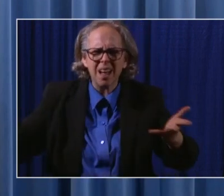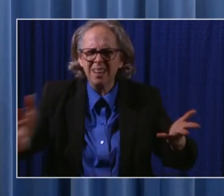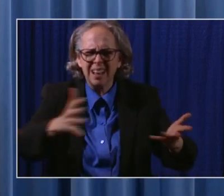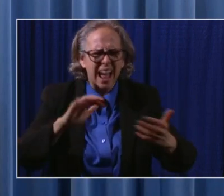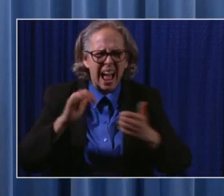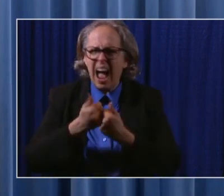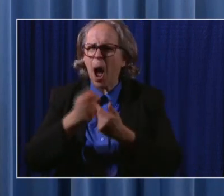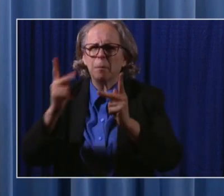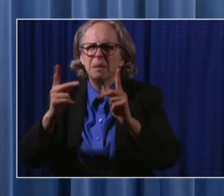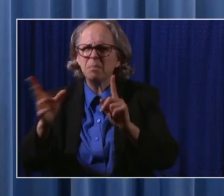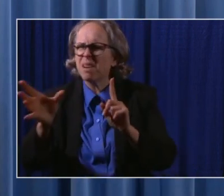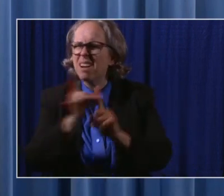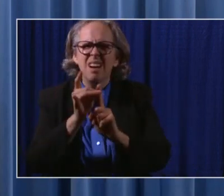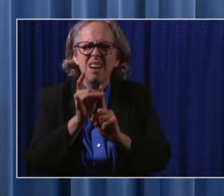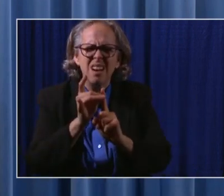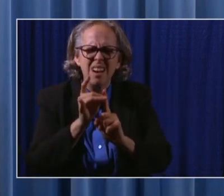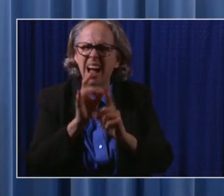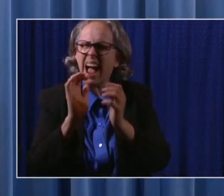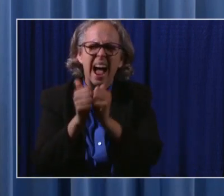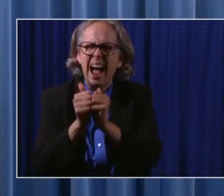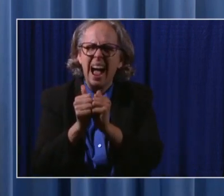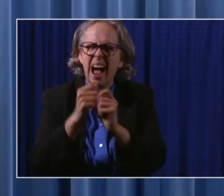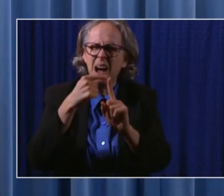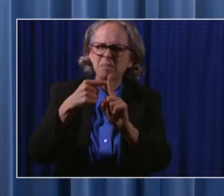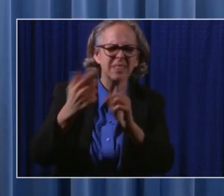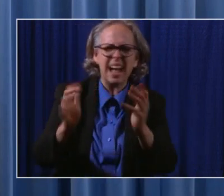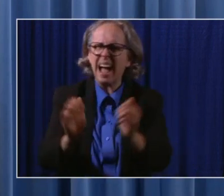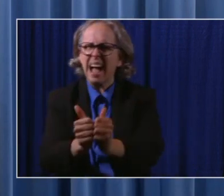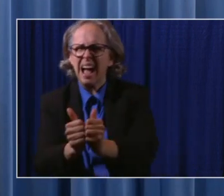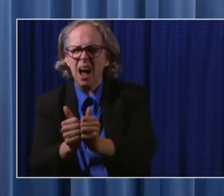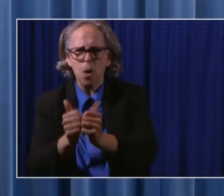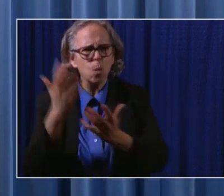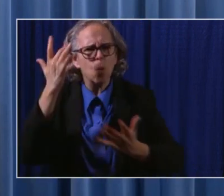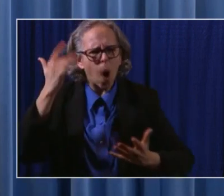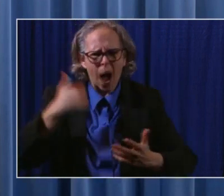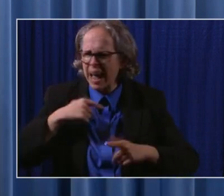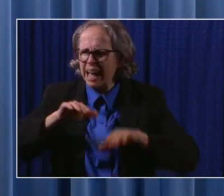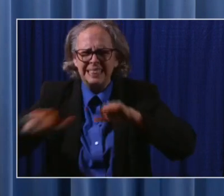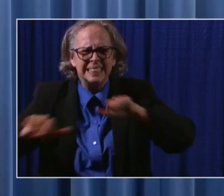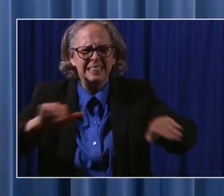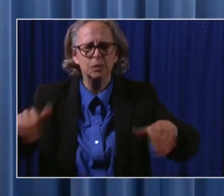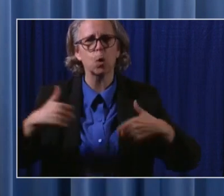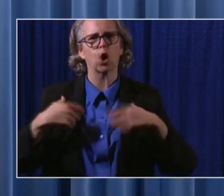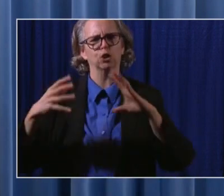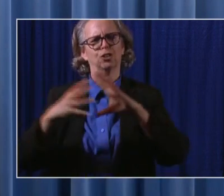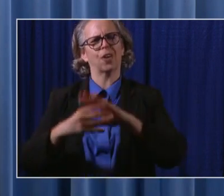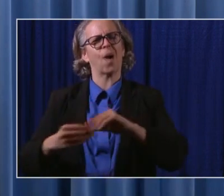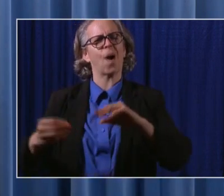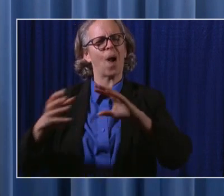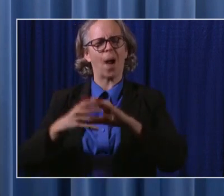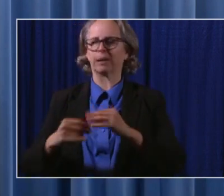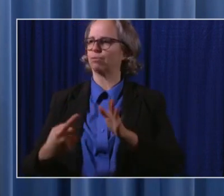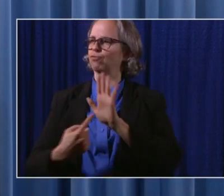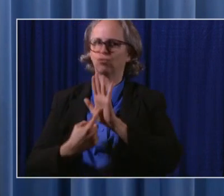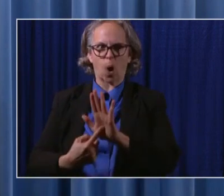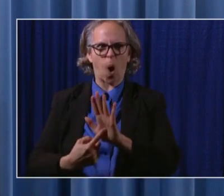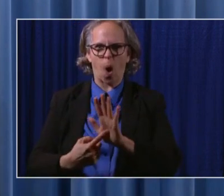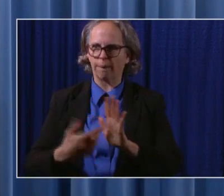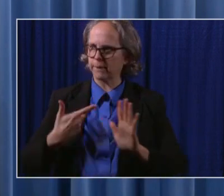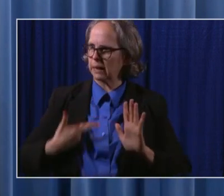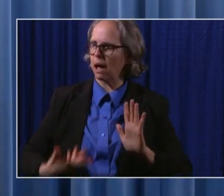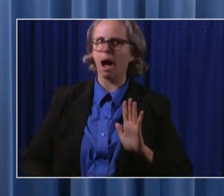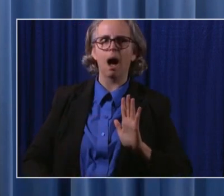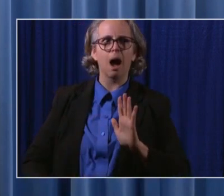found that stories, are instructive, and I think there's a natural tendency that we